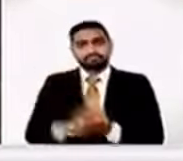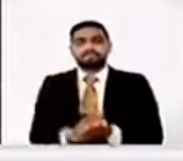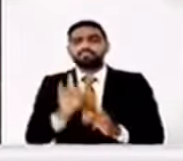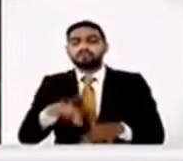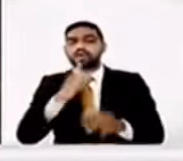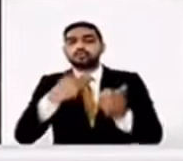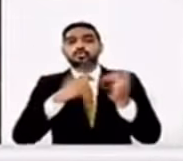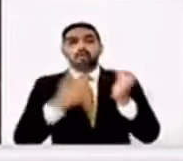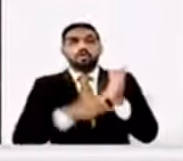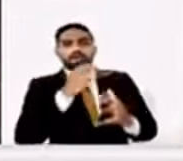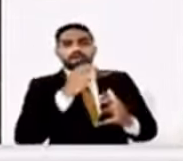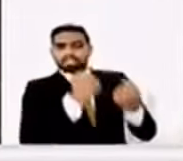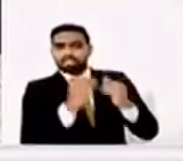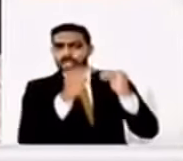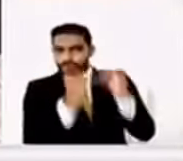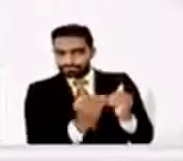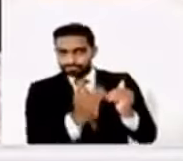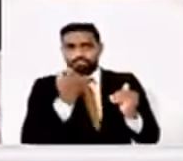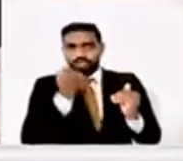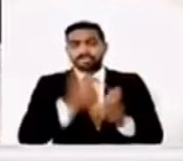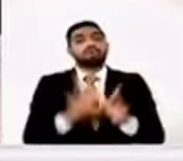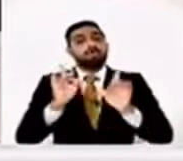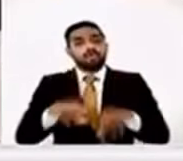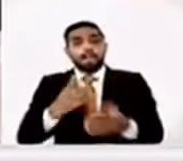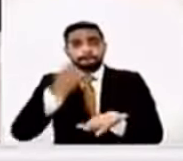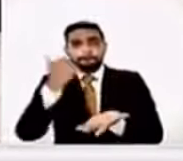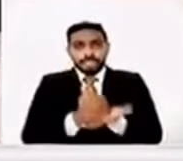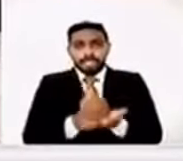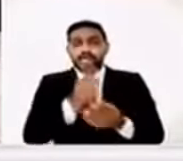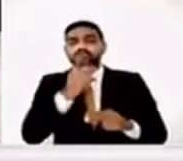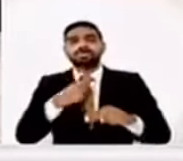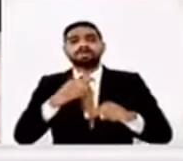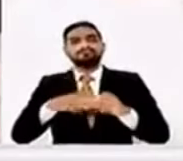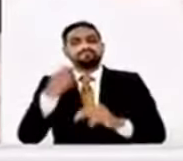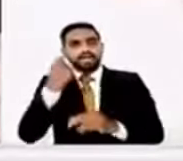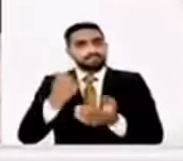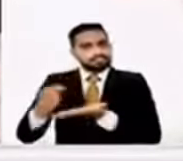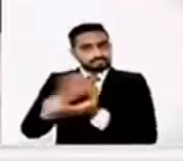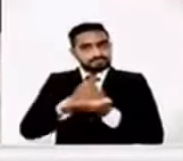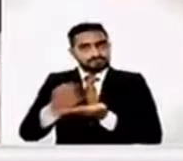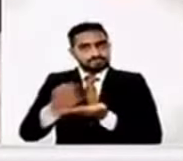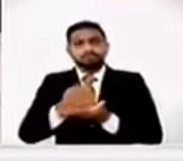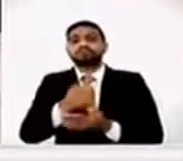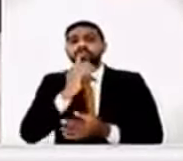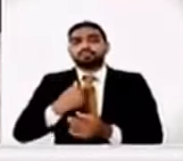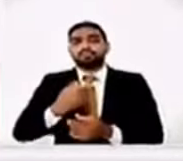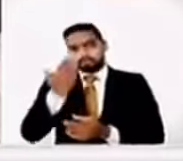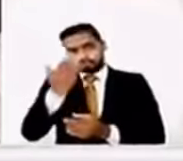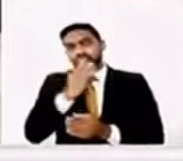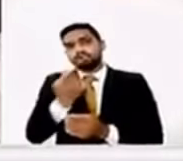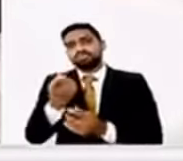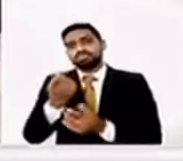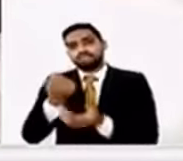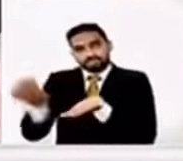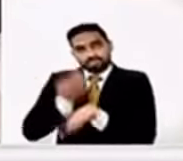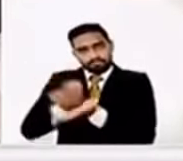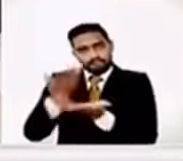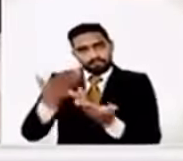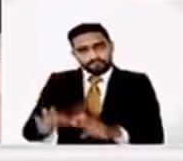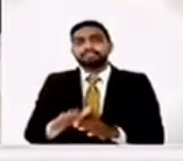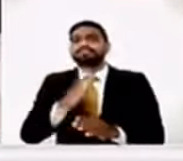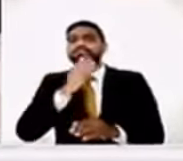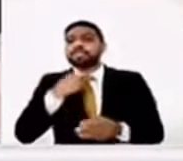required to reform the banking and financial sectors to ensure availability of credit and financing for the production process